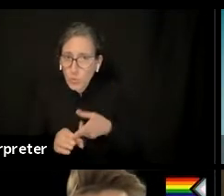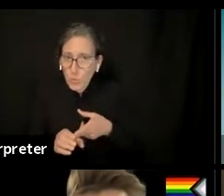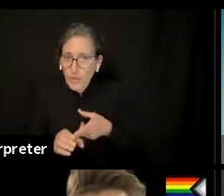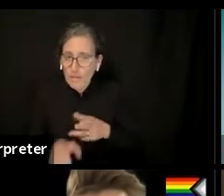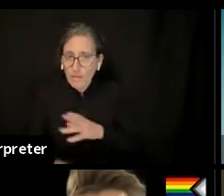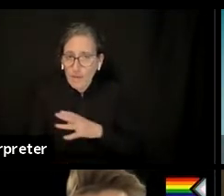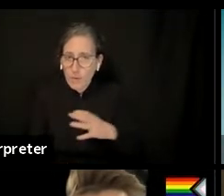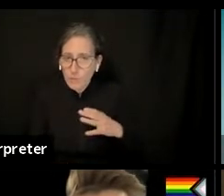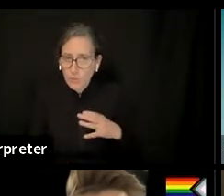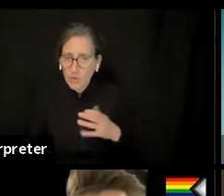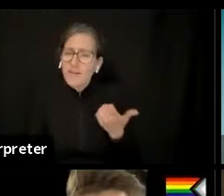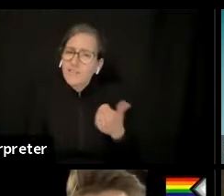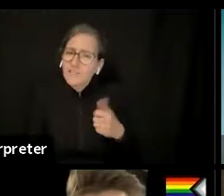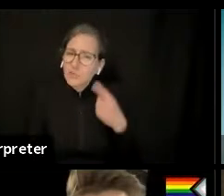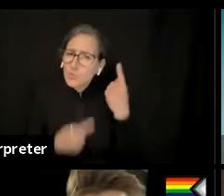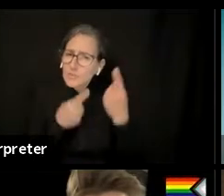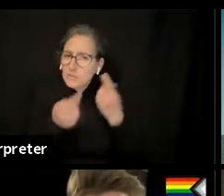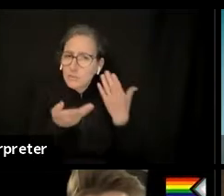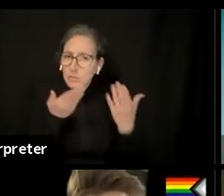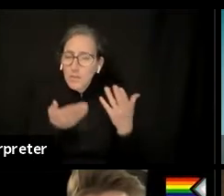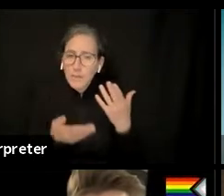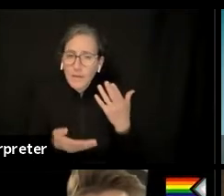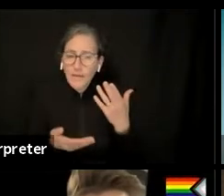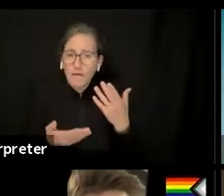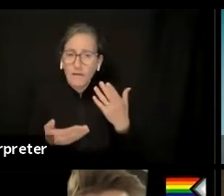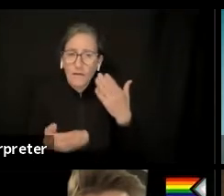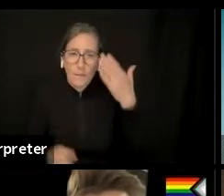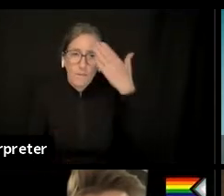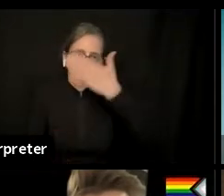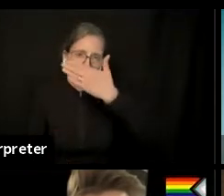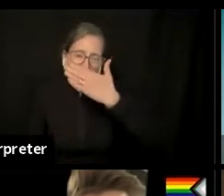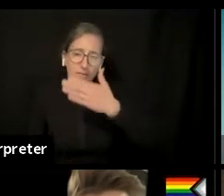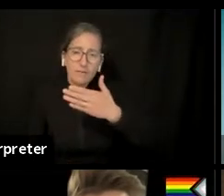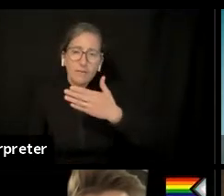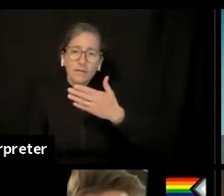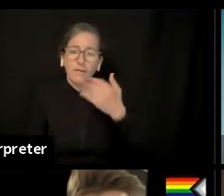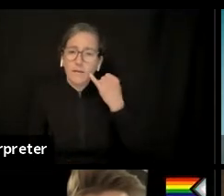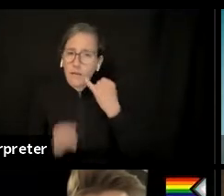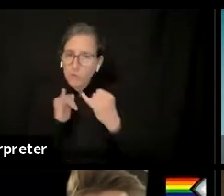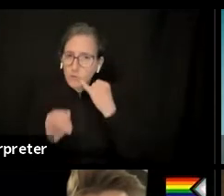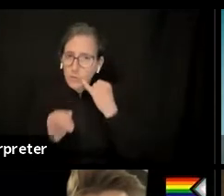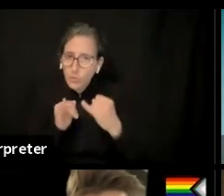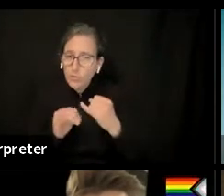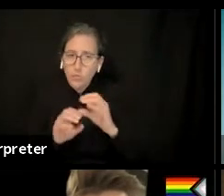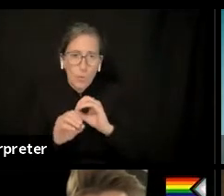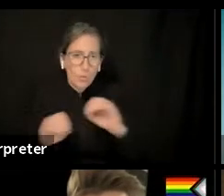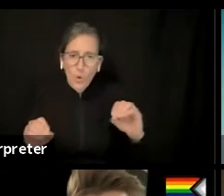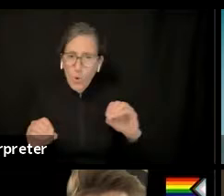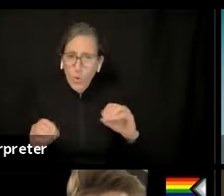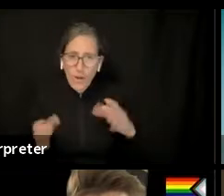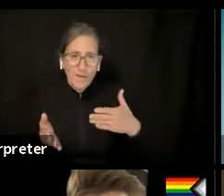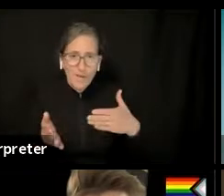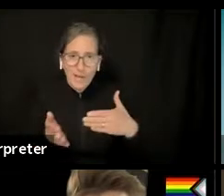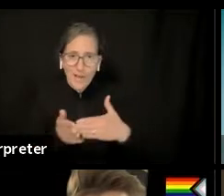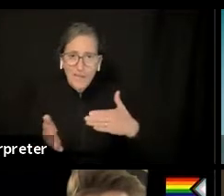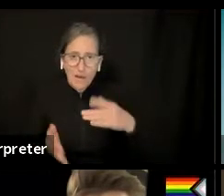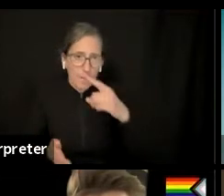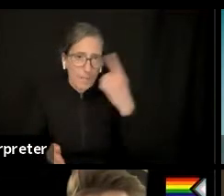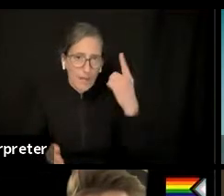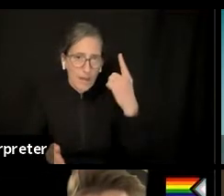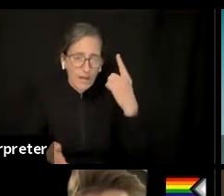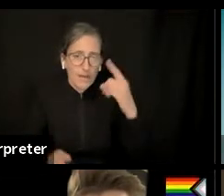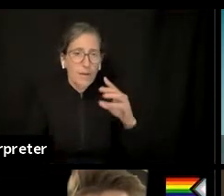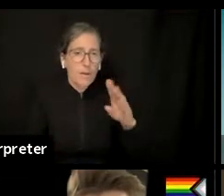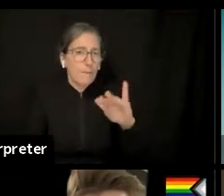anti-Black bias? Like, was that considered? And do we need to consider that in the future for future council